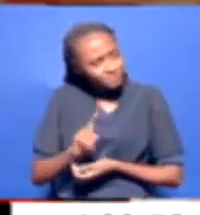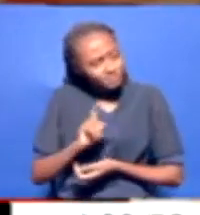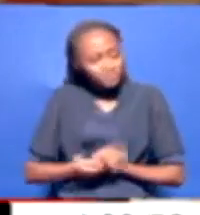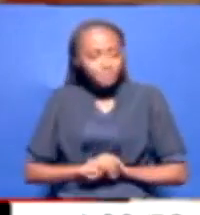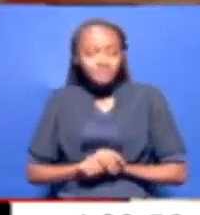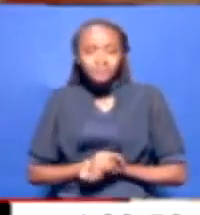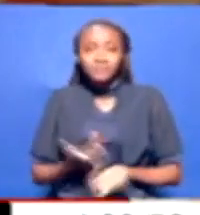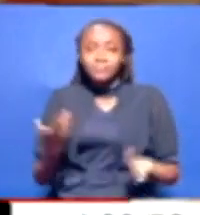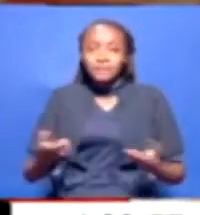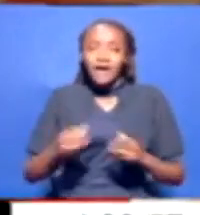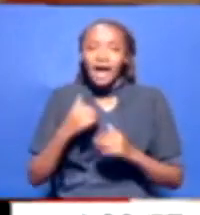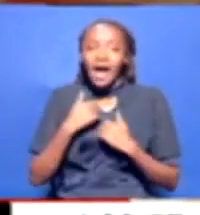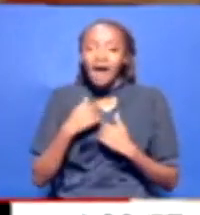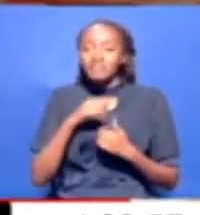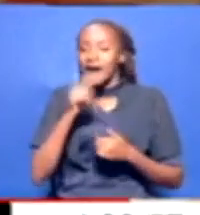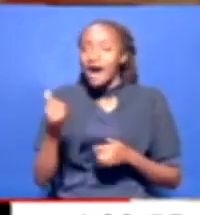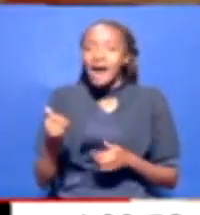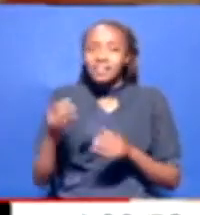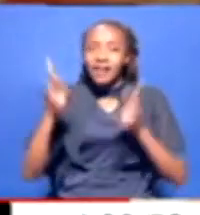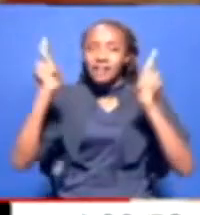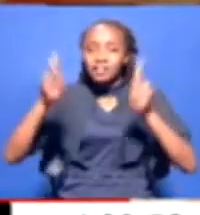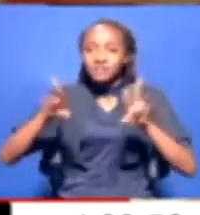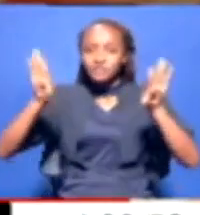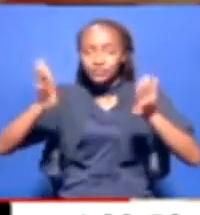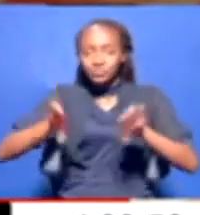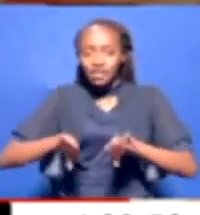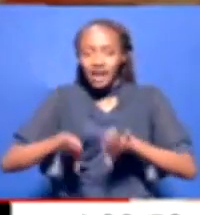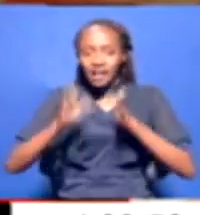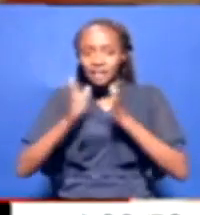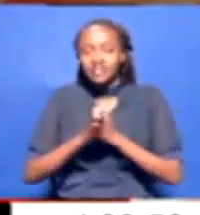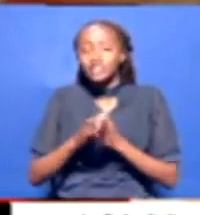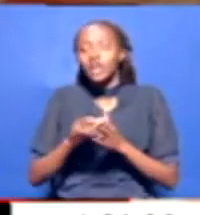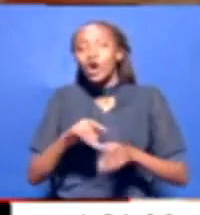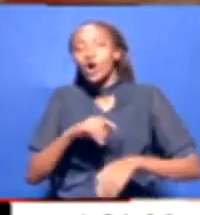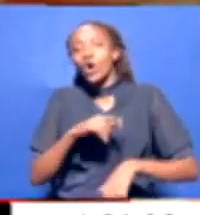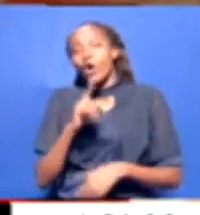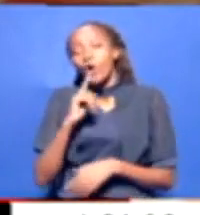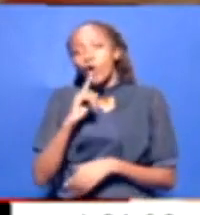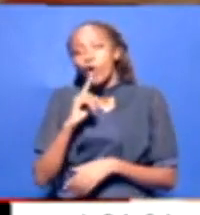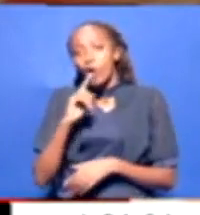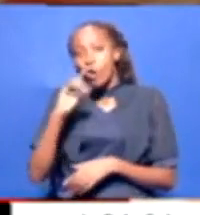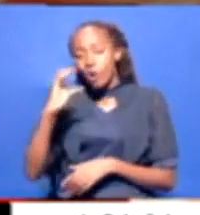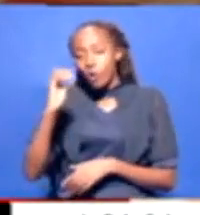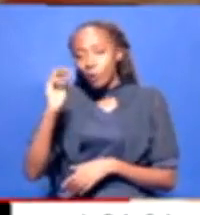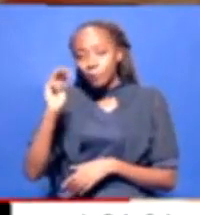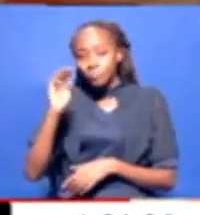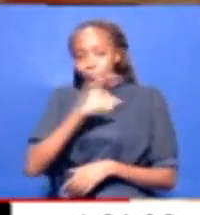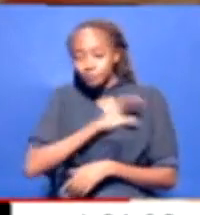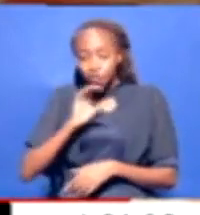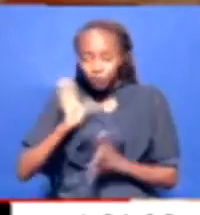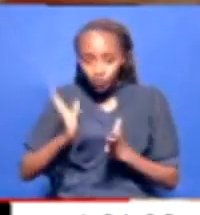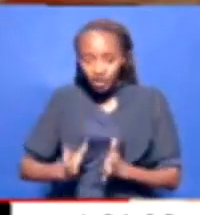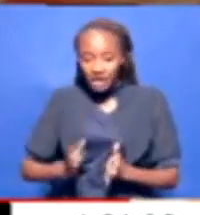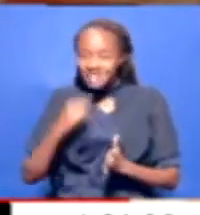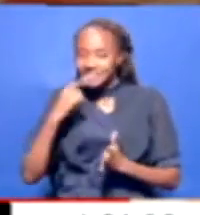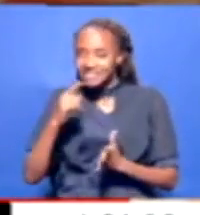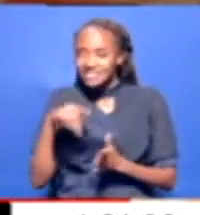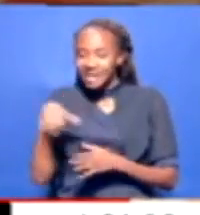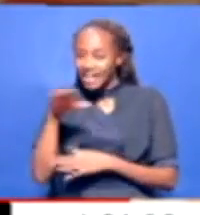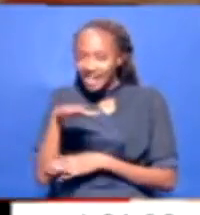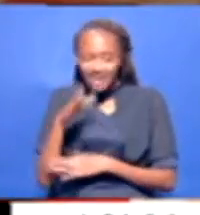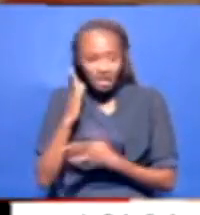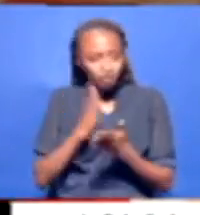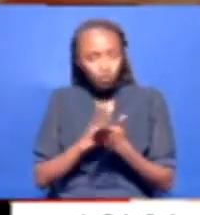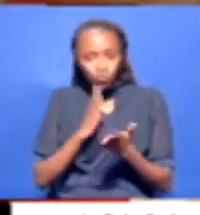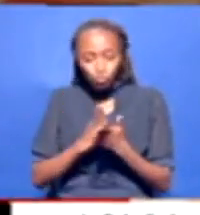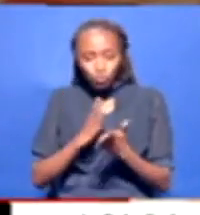And Rift Valley Regional Commissioner Maalim Mohammed has cautioned politicians in the region against planning parallel